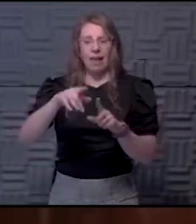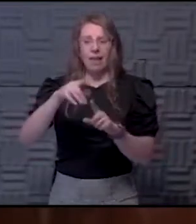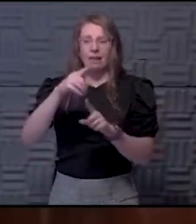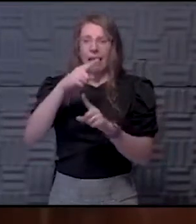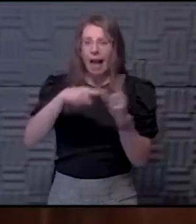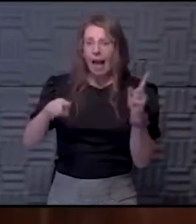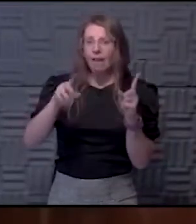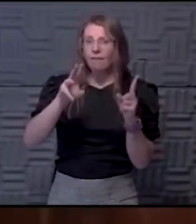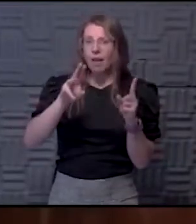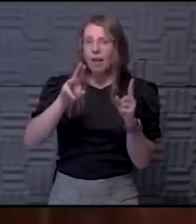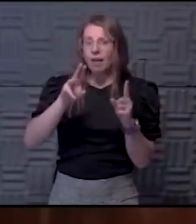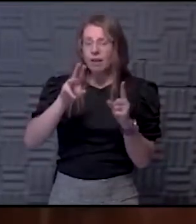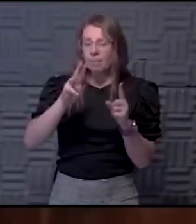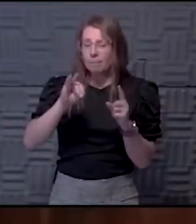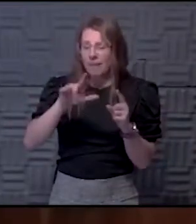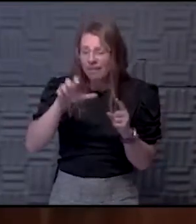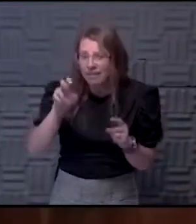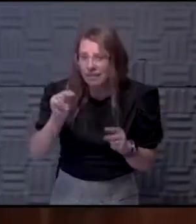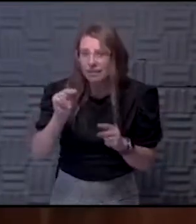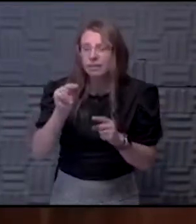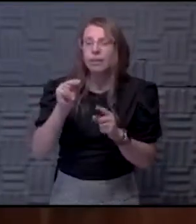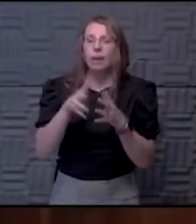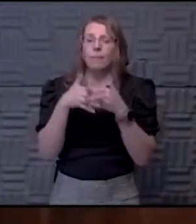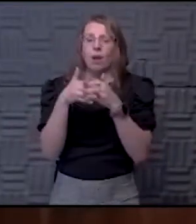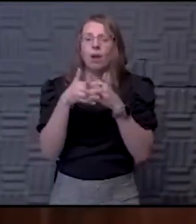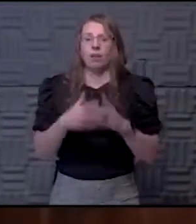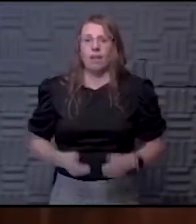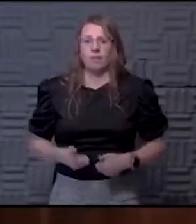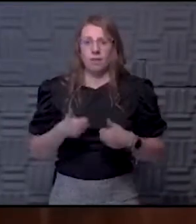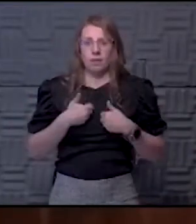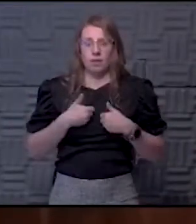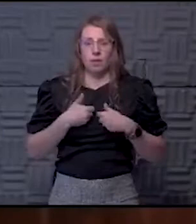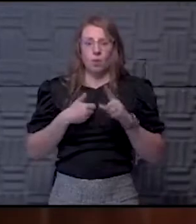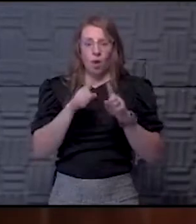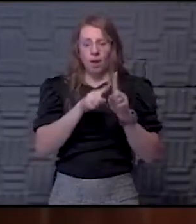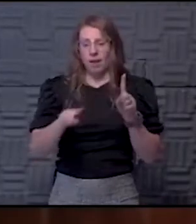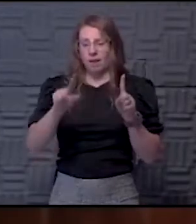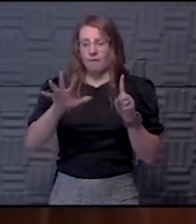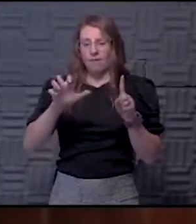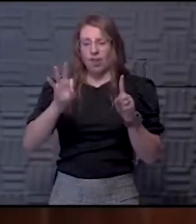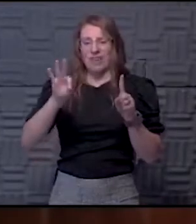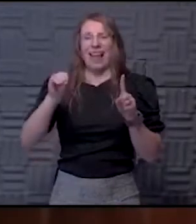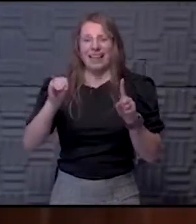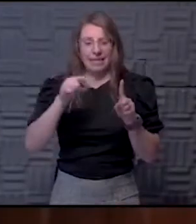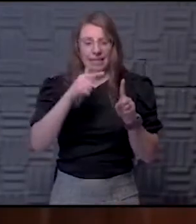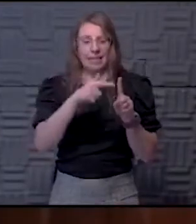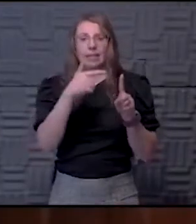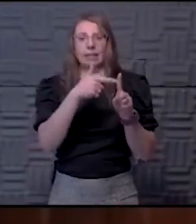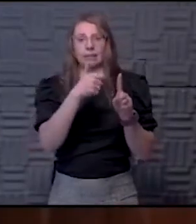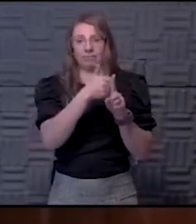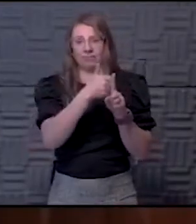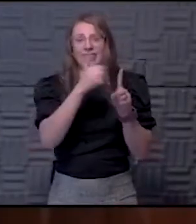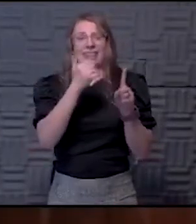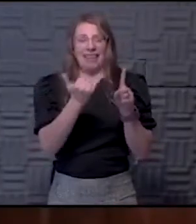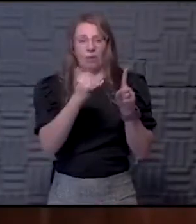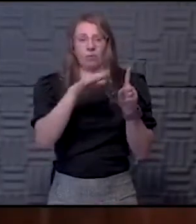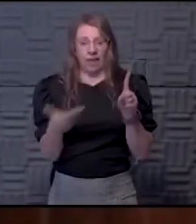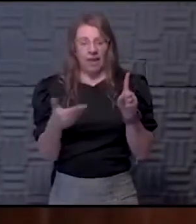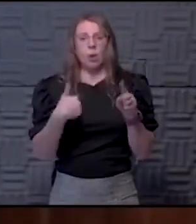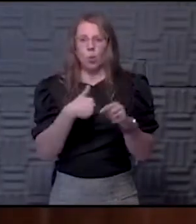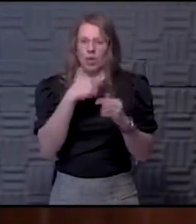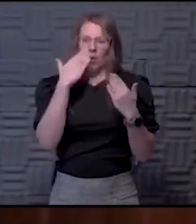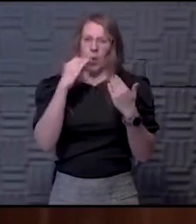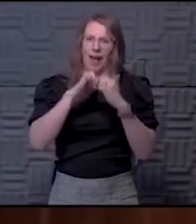500,000 American lives. 1 out of every about 590 Americans is now dead of a disease we know